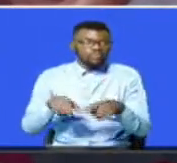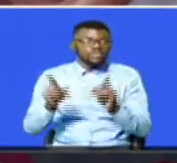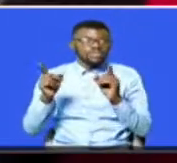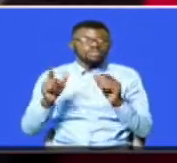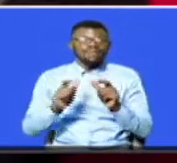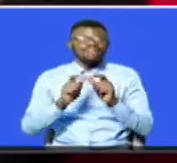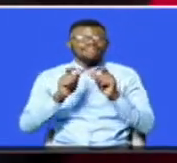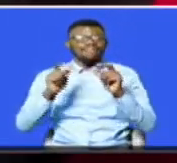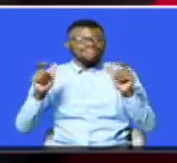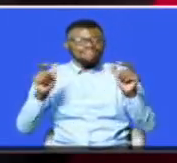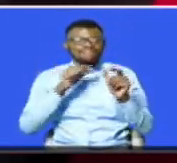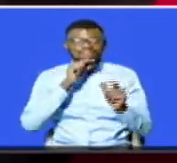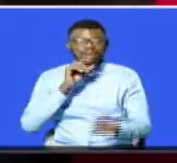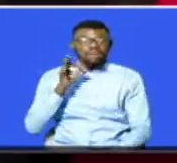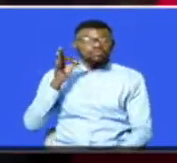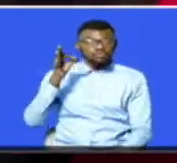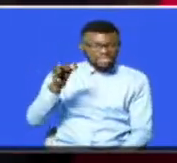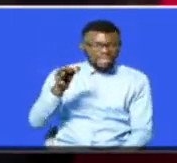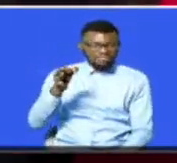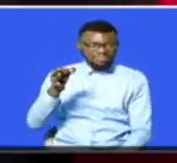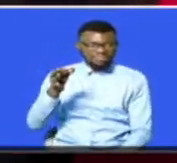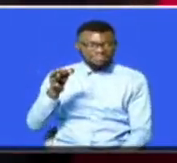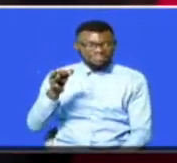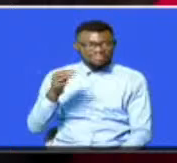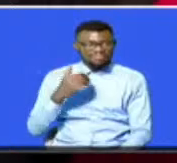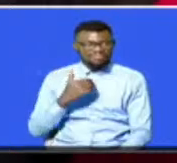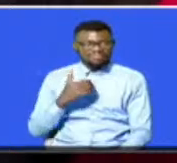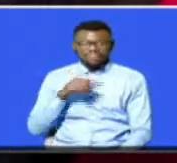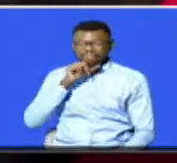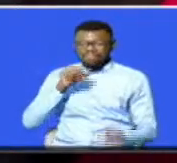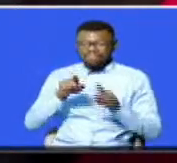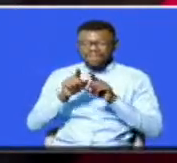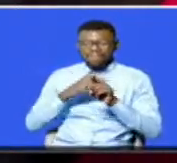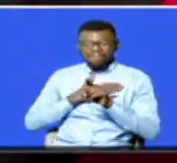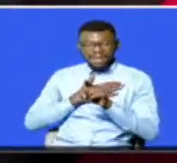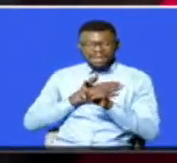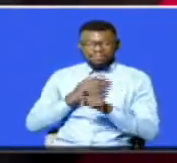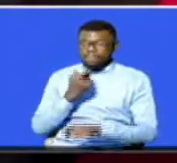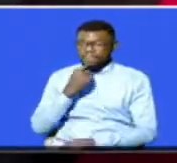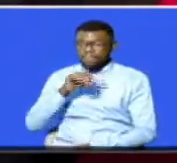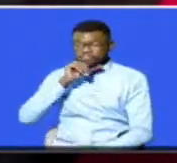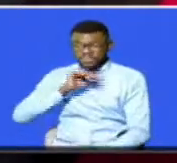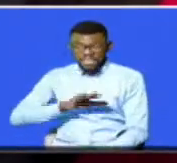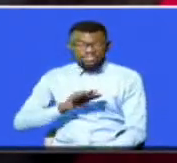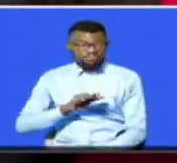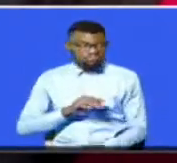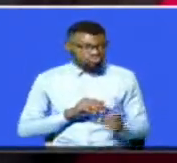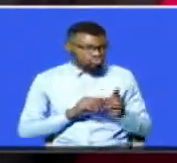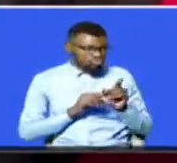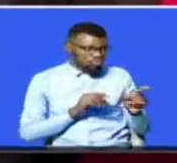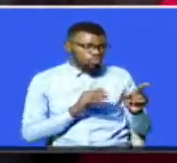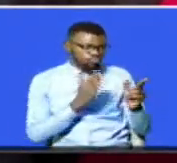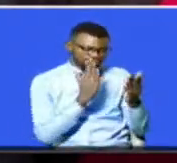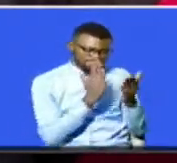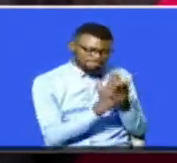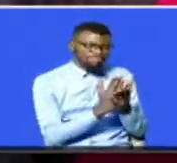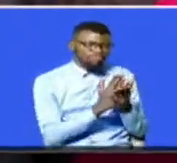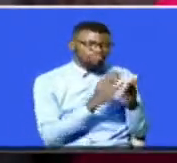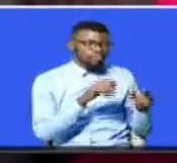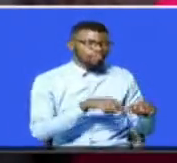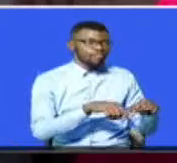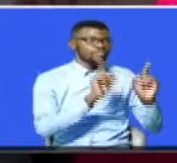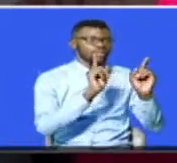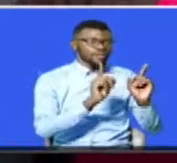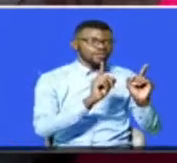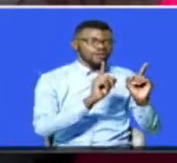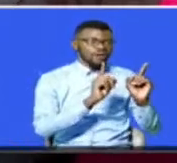man tomorrow. To my brother, Honorable Gideon Moi, you have redefined